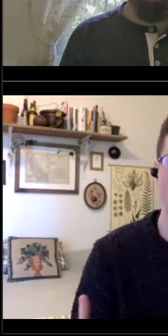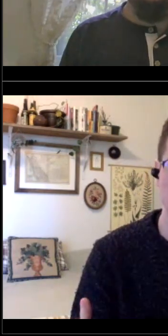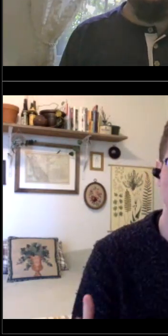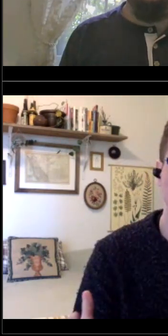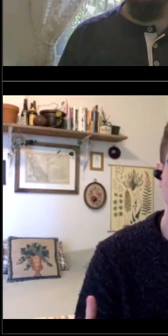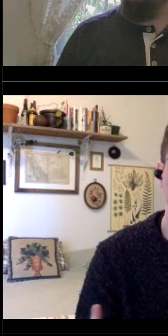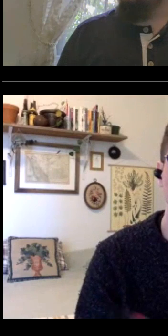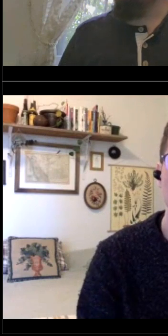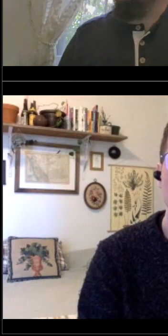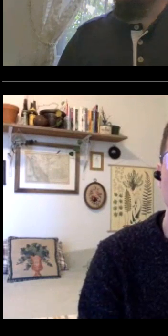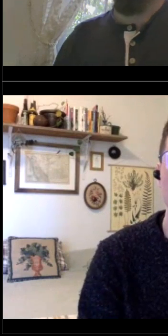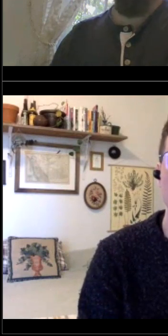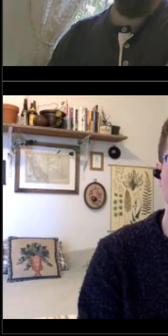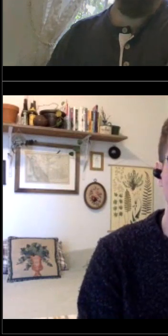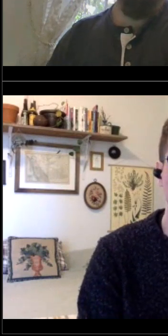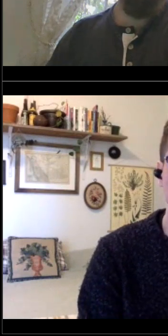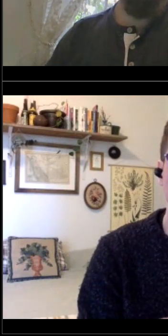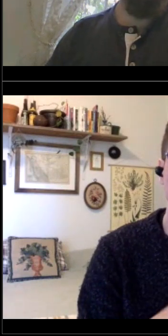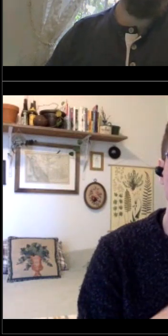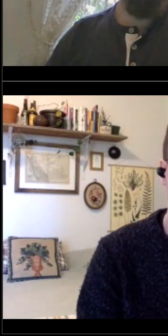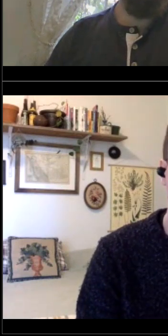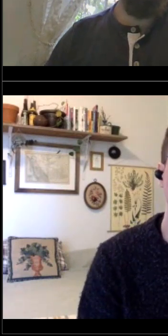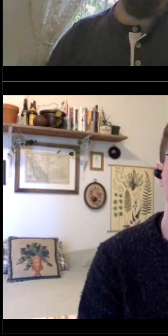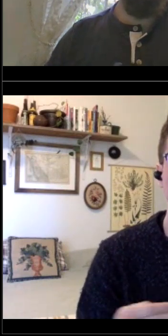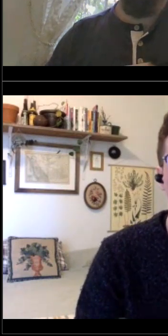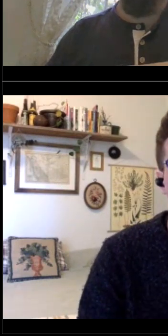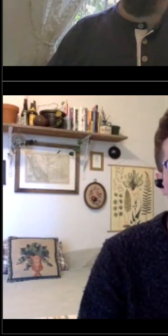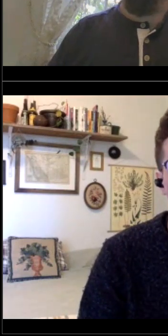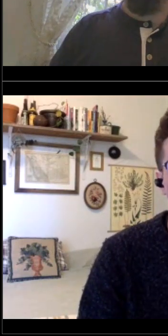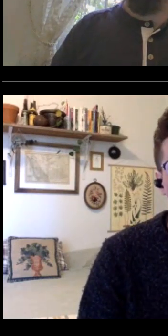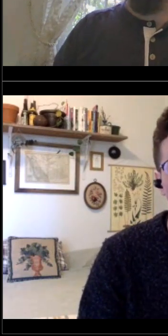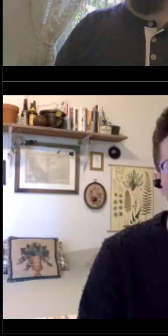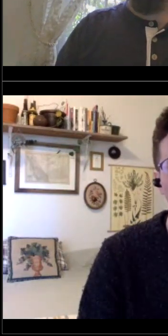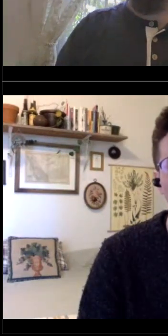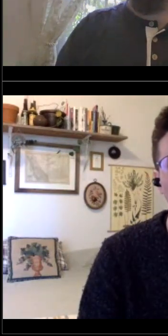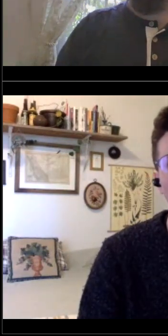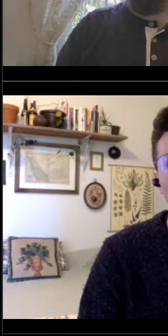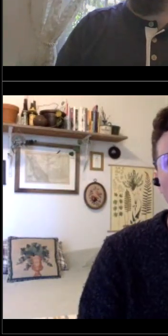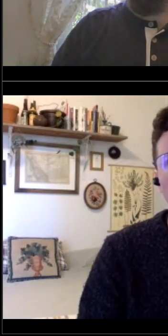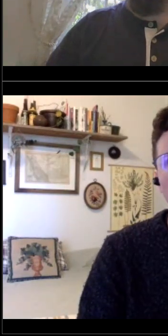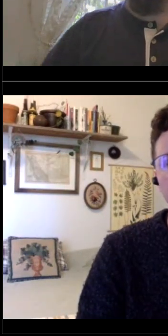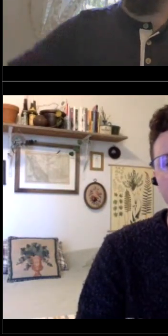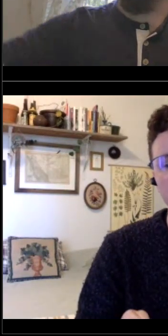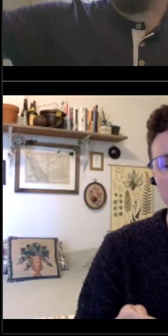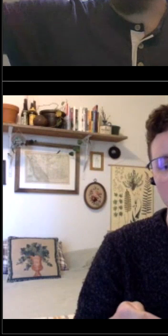effect categorizing them too. And sometimes that can be what's most difficult for people about